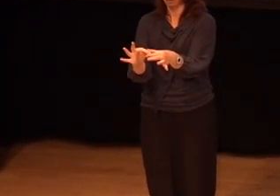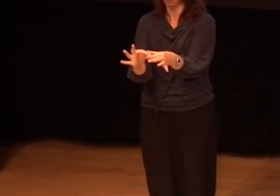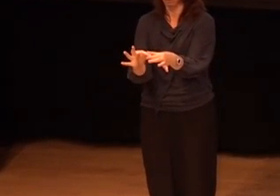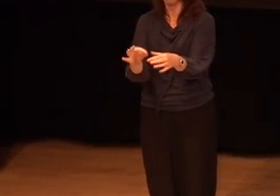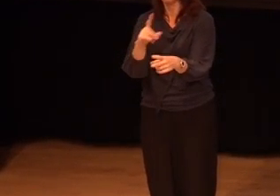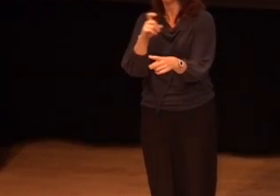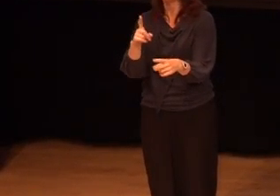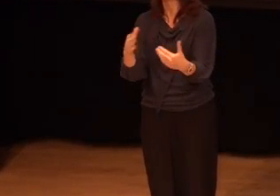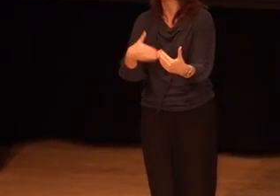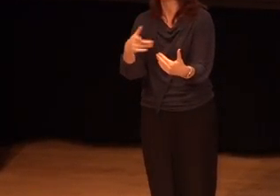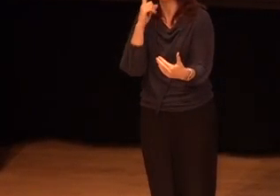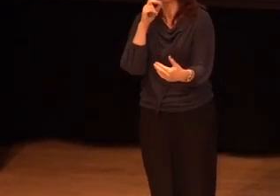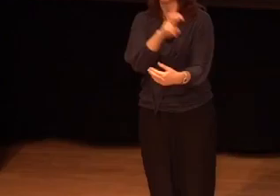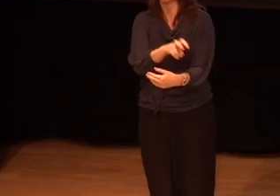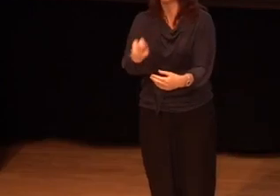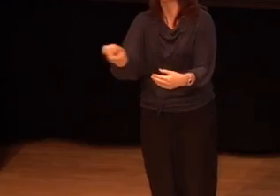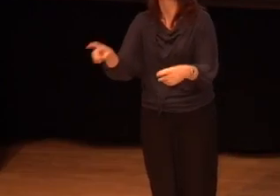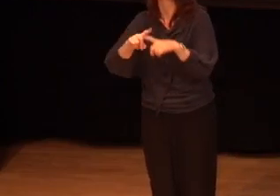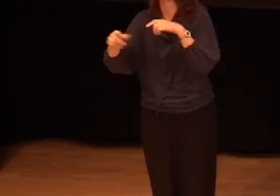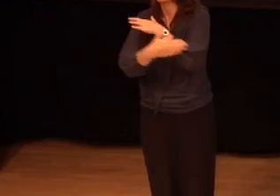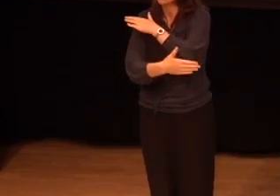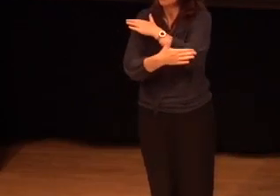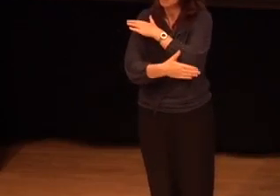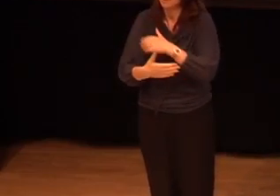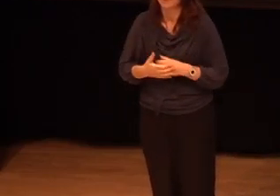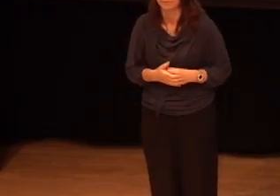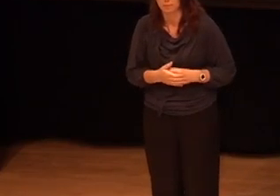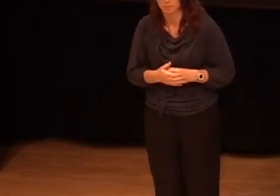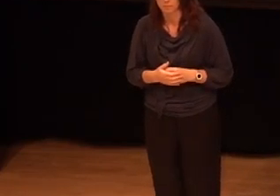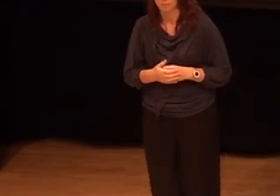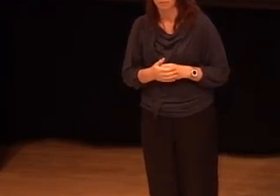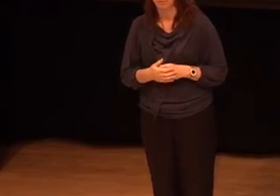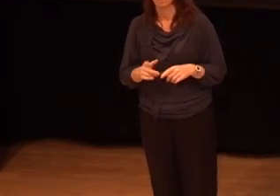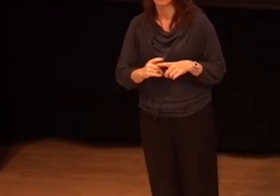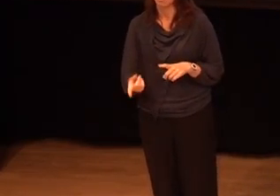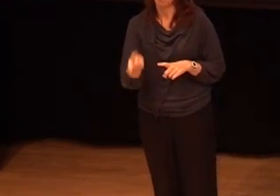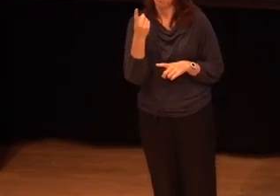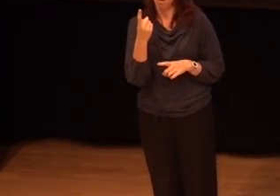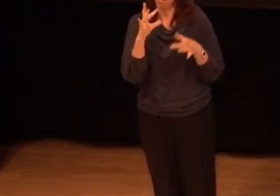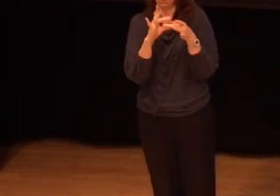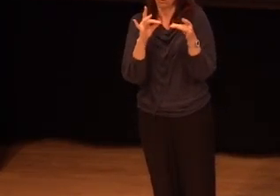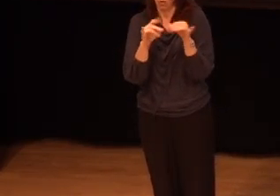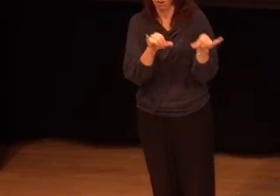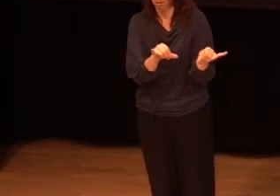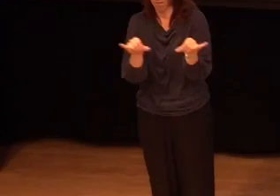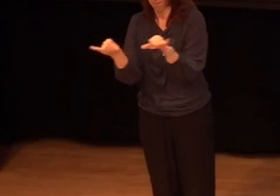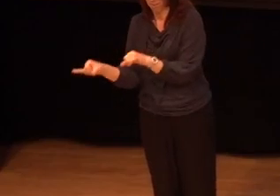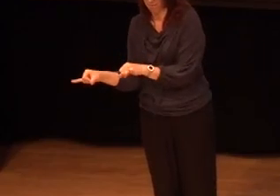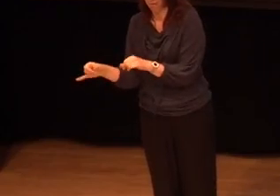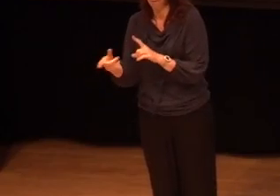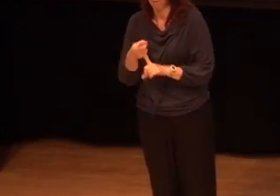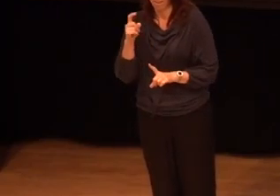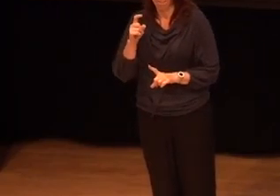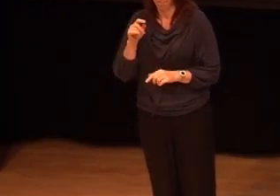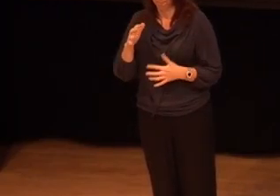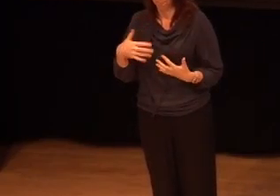move from one country to another. But ultimately, the sort of single narrative thread of the film is really from the sort